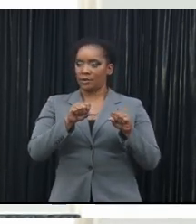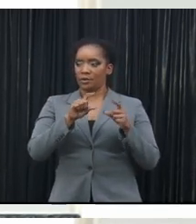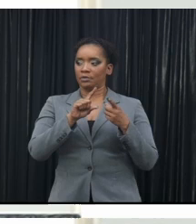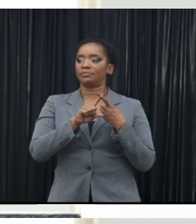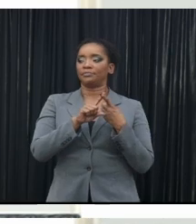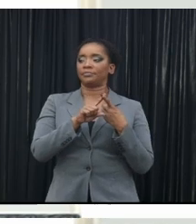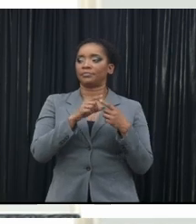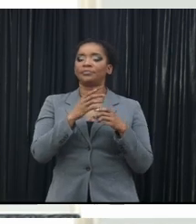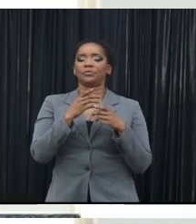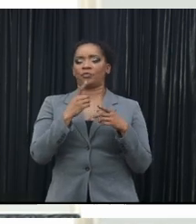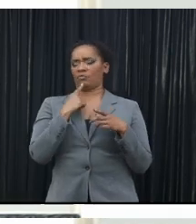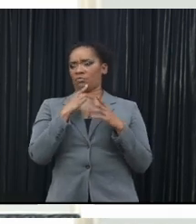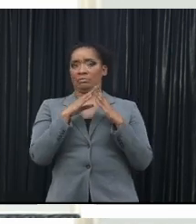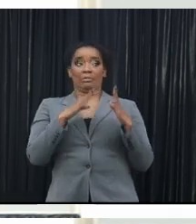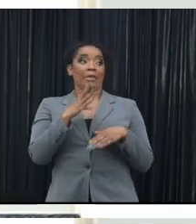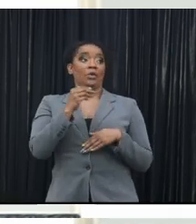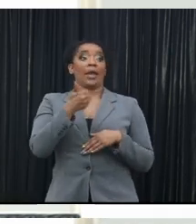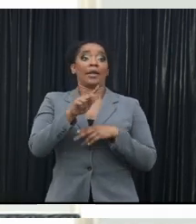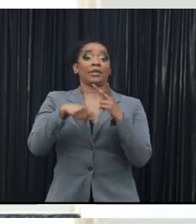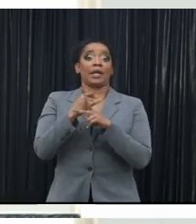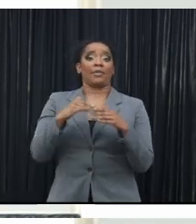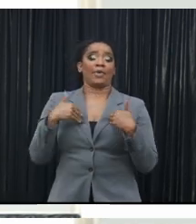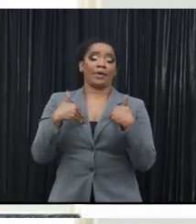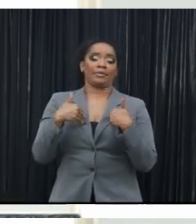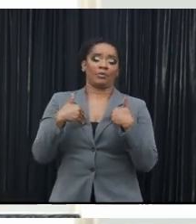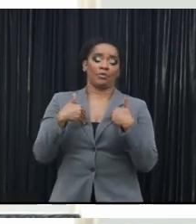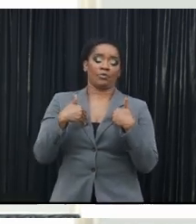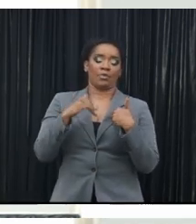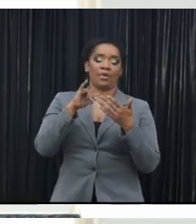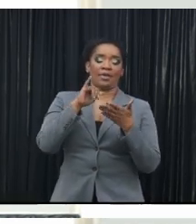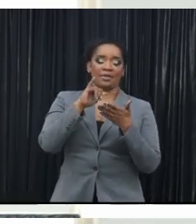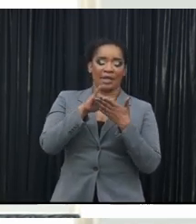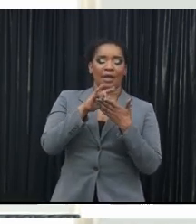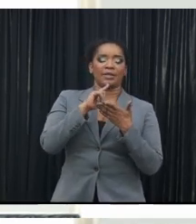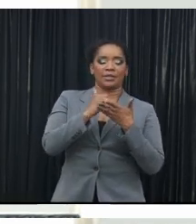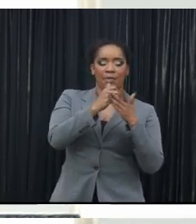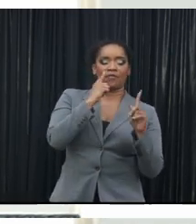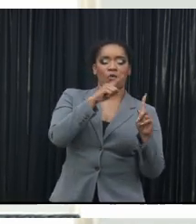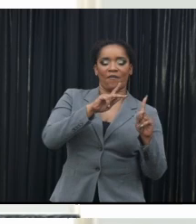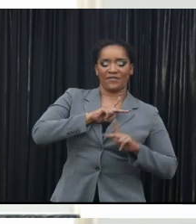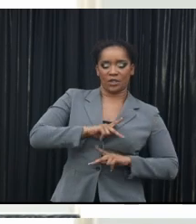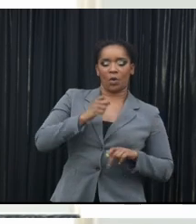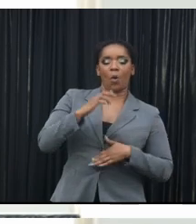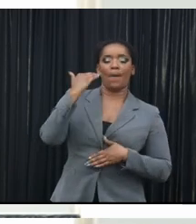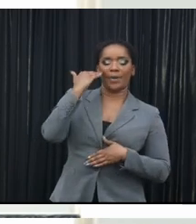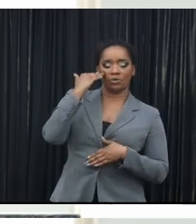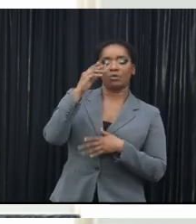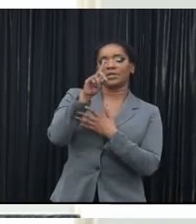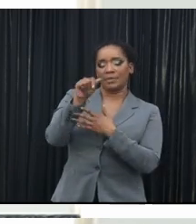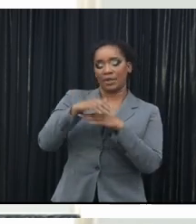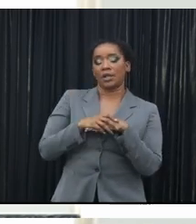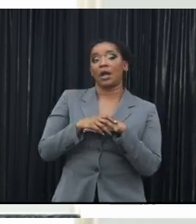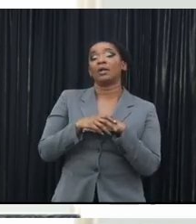to mitigate the effects of a physical or a mental disability. The key to understanding this is that the definition of